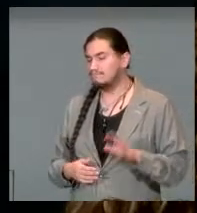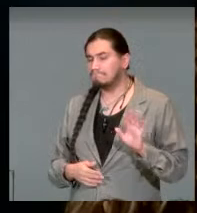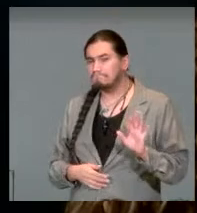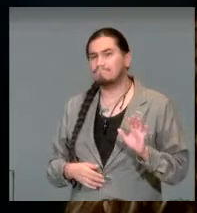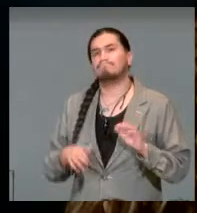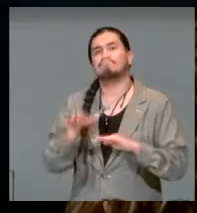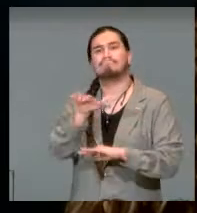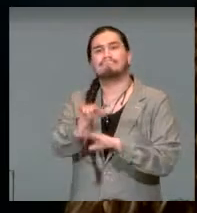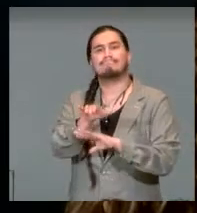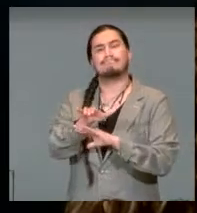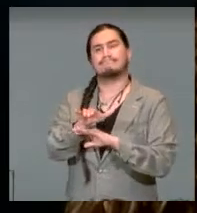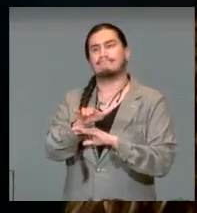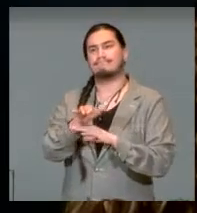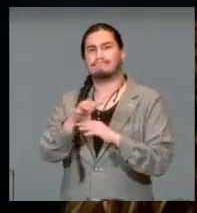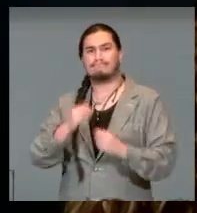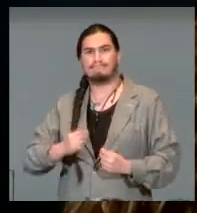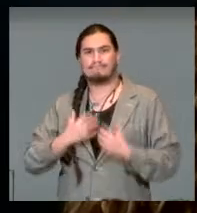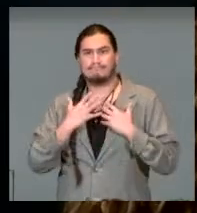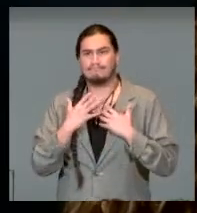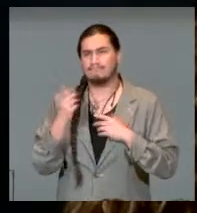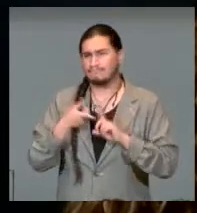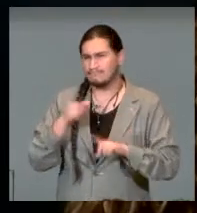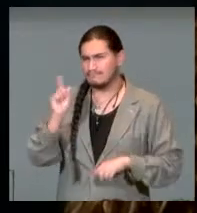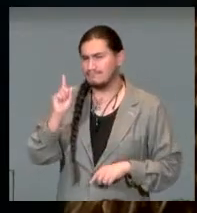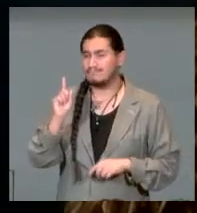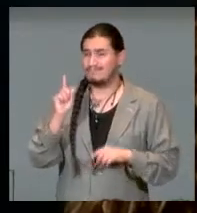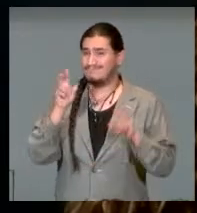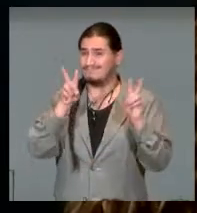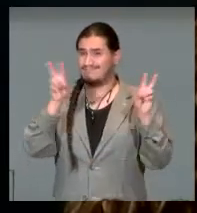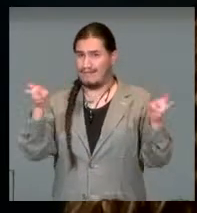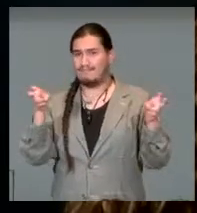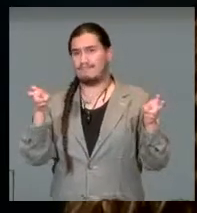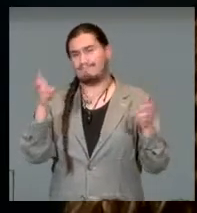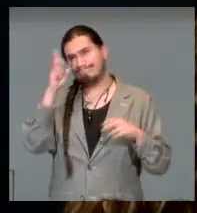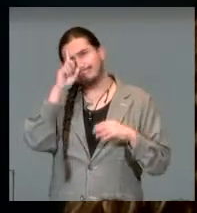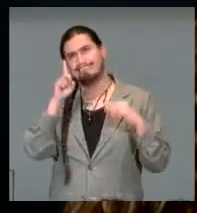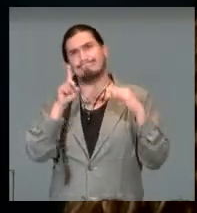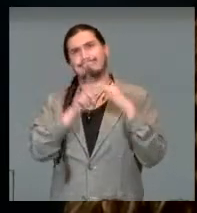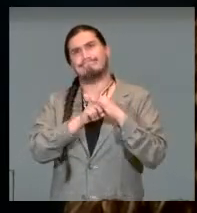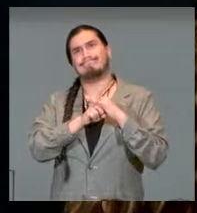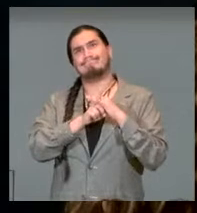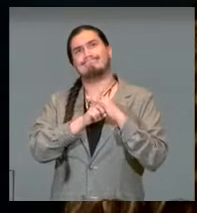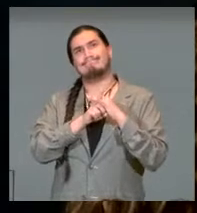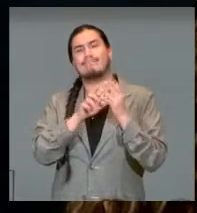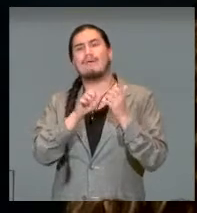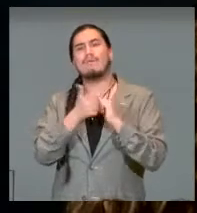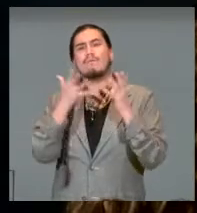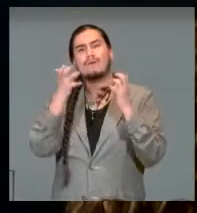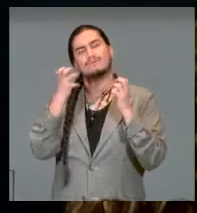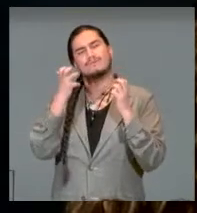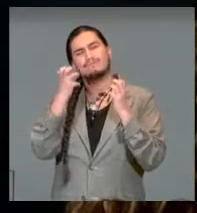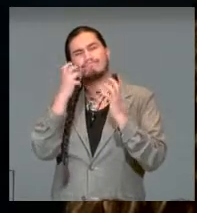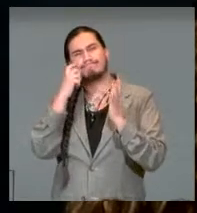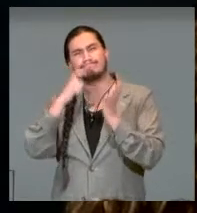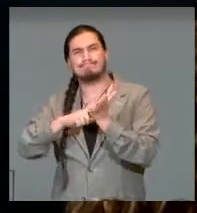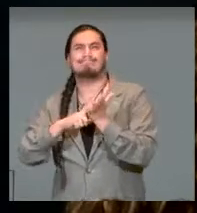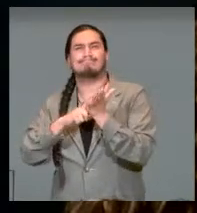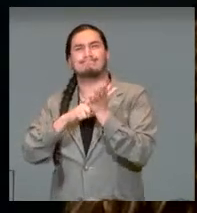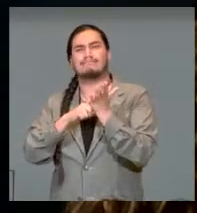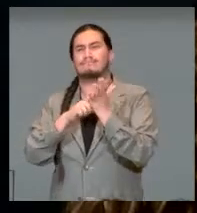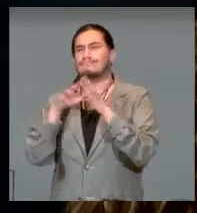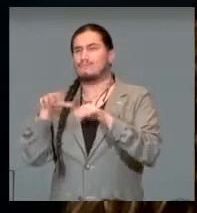tonight's inspiration and the event title came to me as a way to explore and unravel the impact